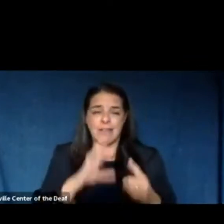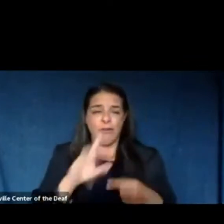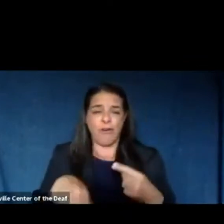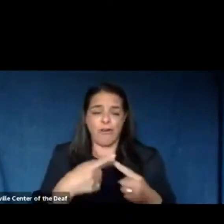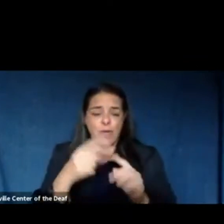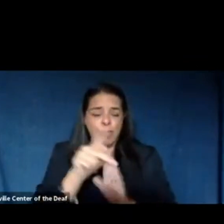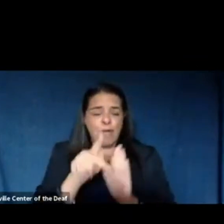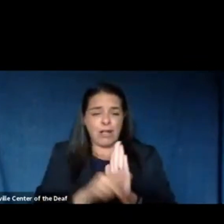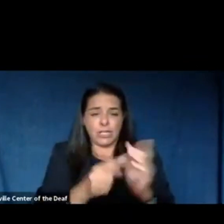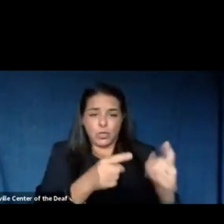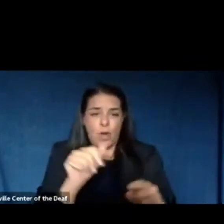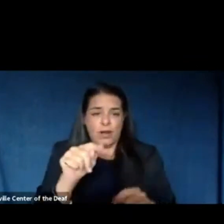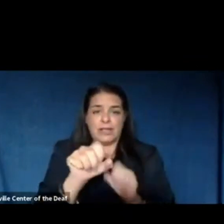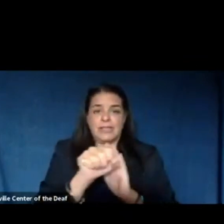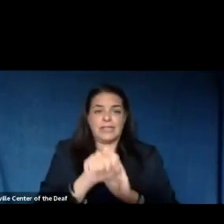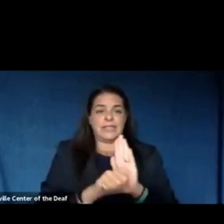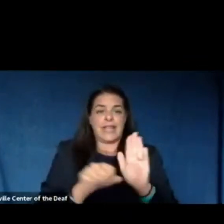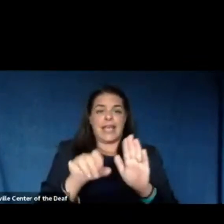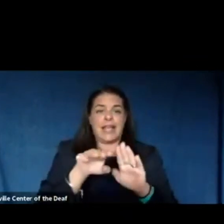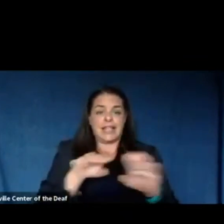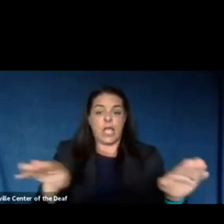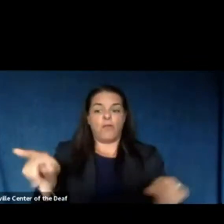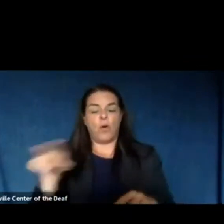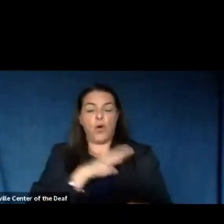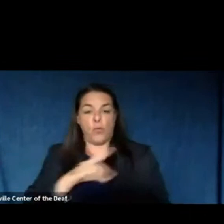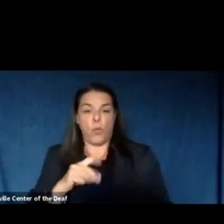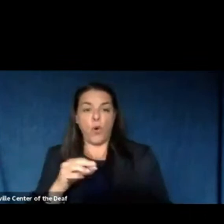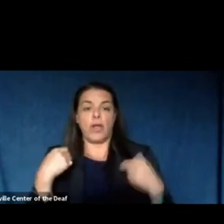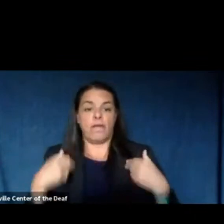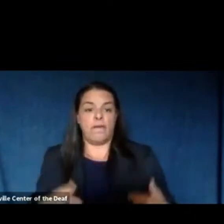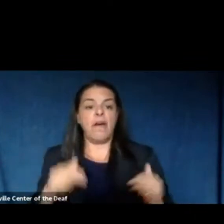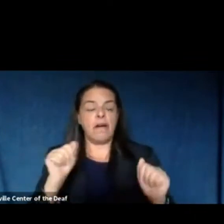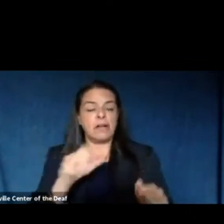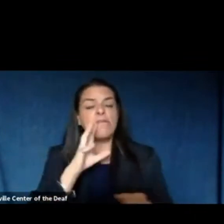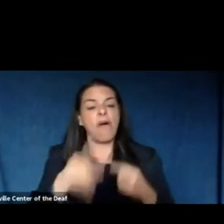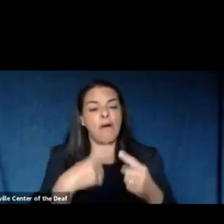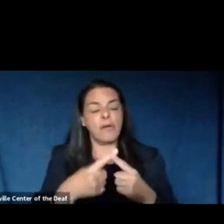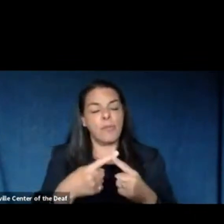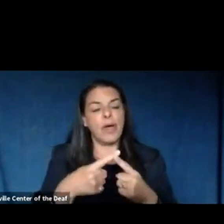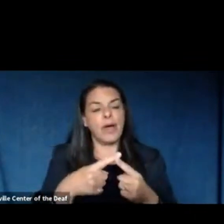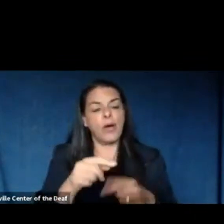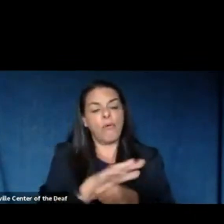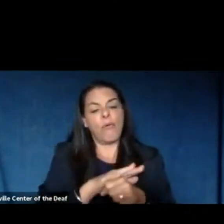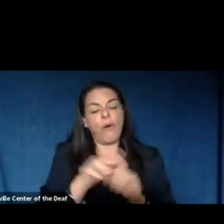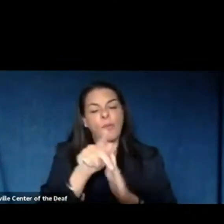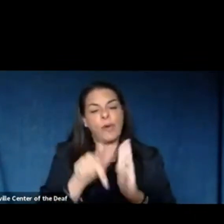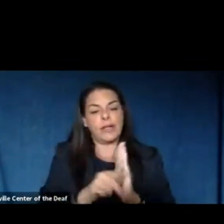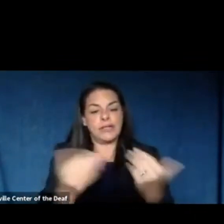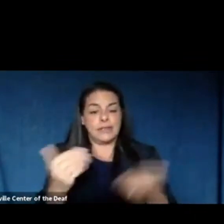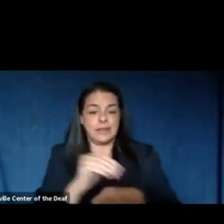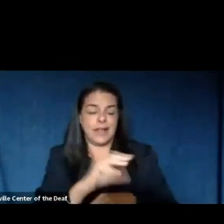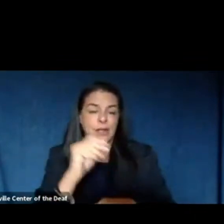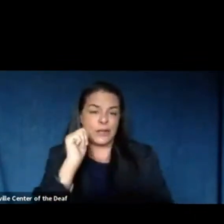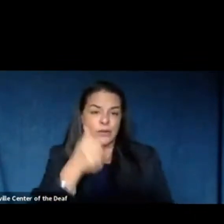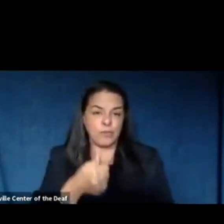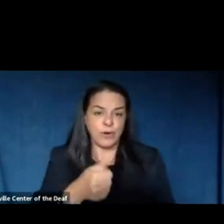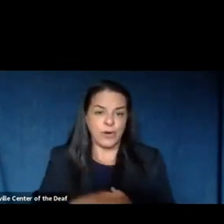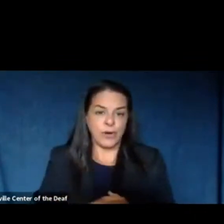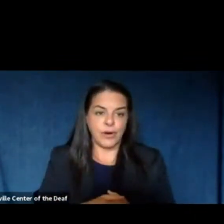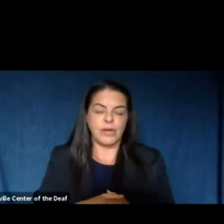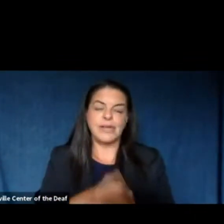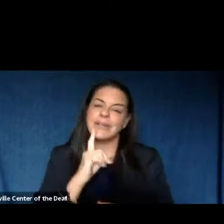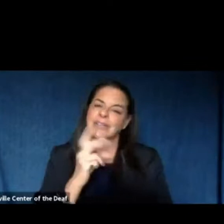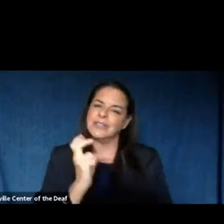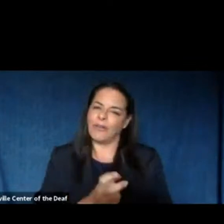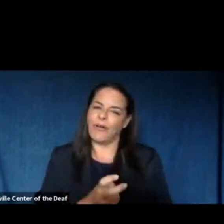being made at the state level, and the Board of Health can talk about our local policies tonight and tomorrow. It's hard to